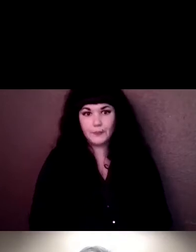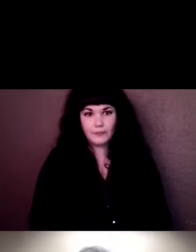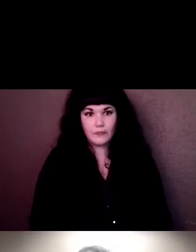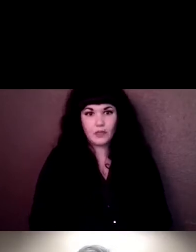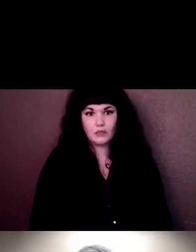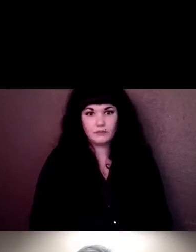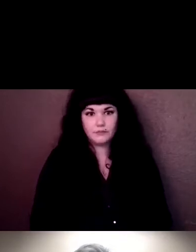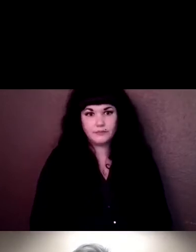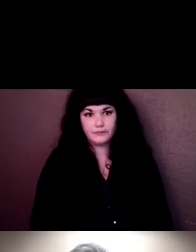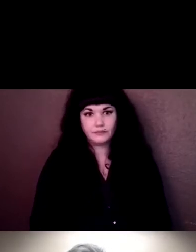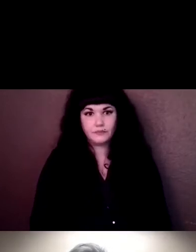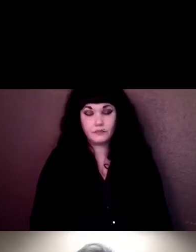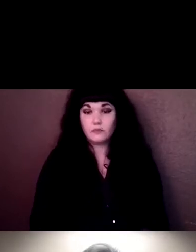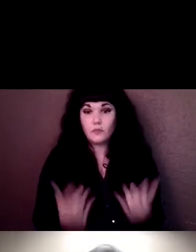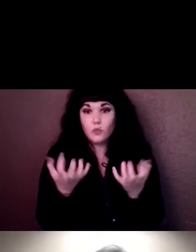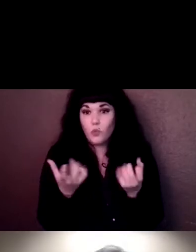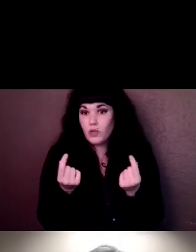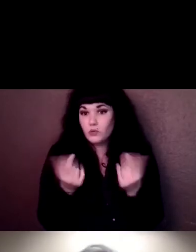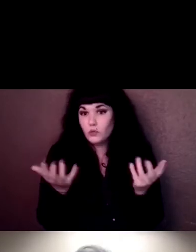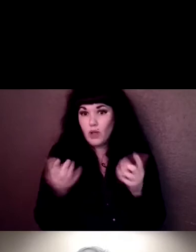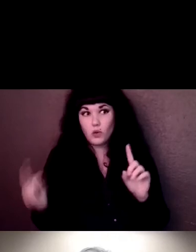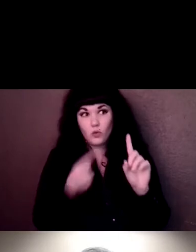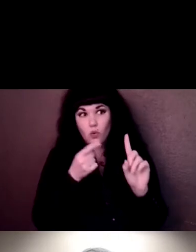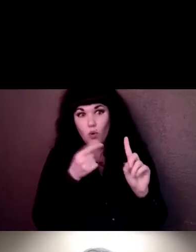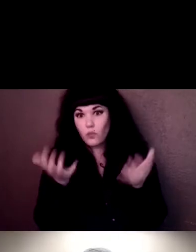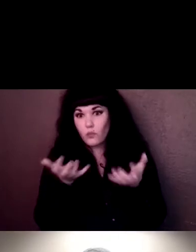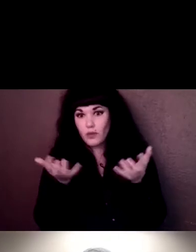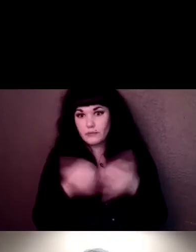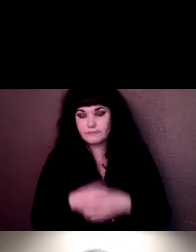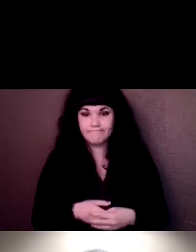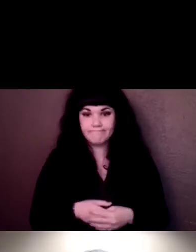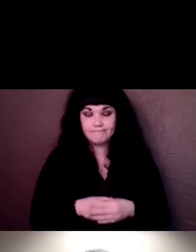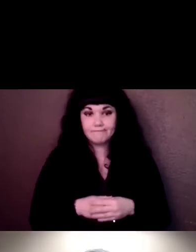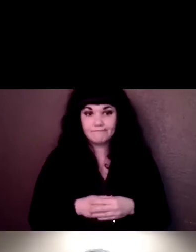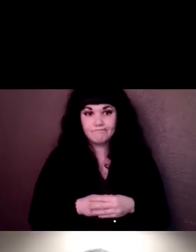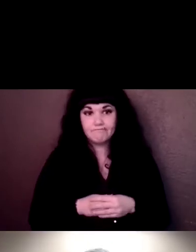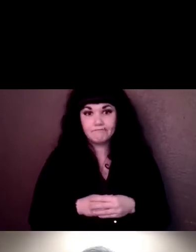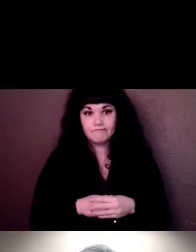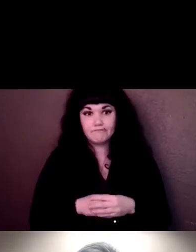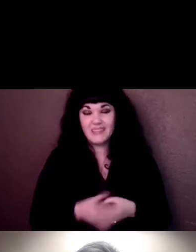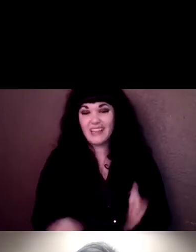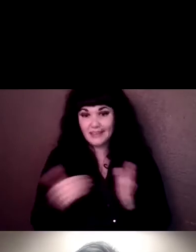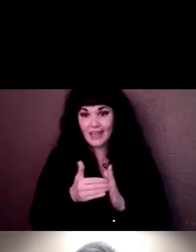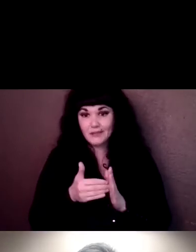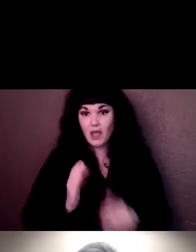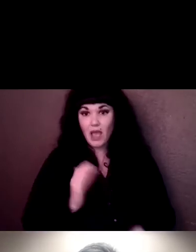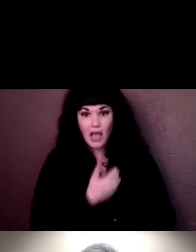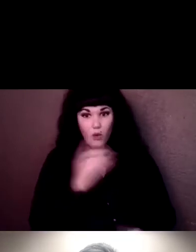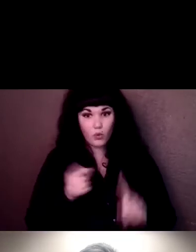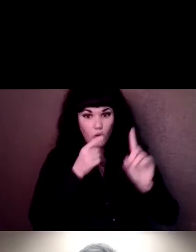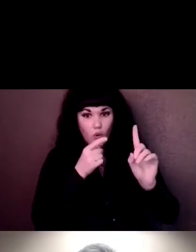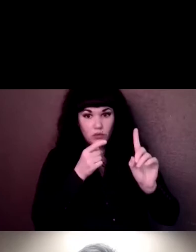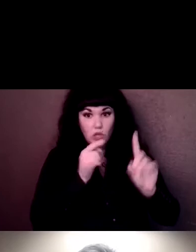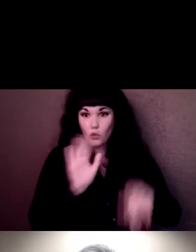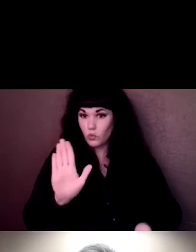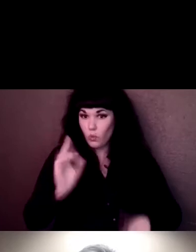So what is it that we want to do? What's our goal? Again, I mentioned our goals are the same as your goals. So we want to